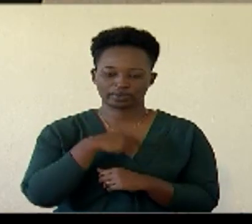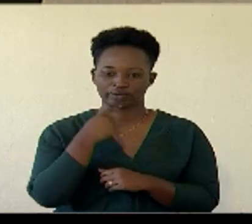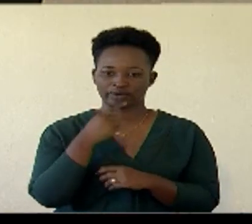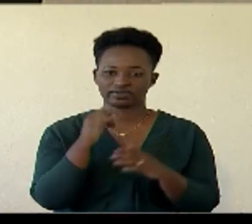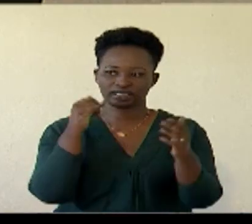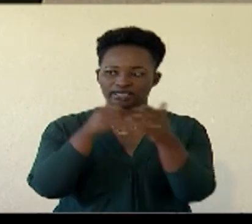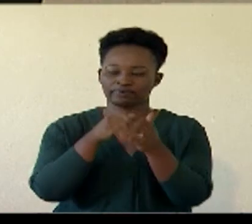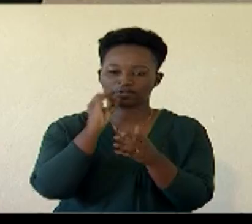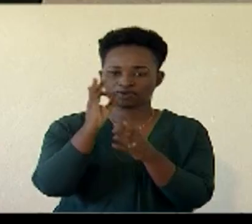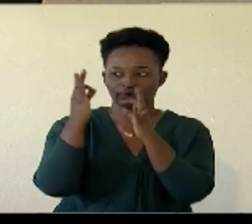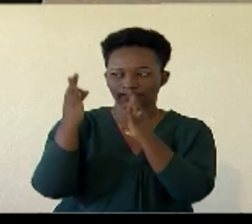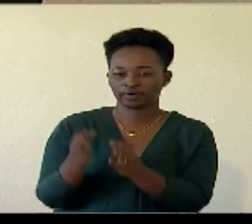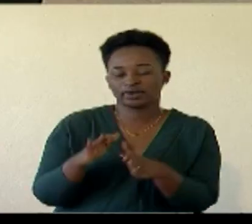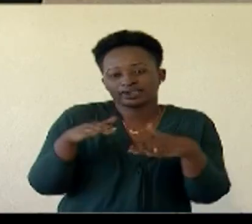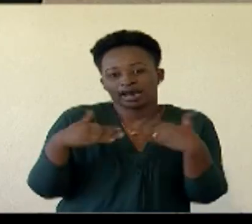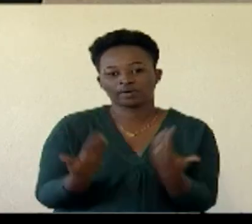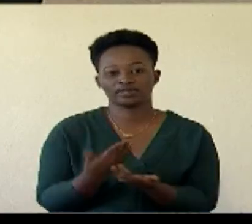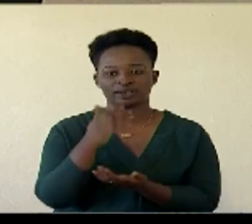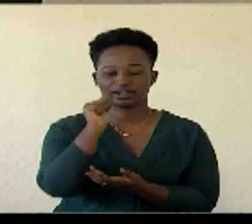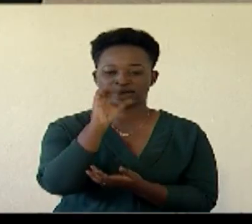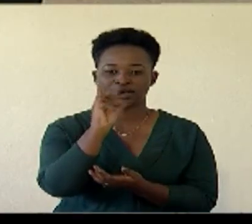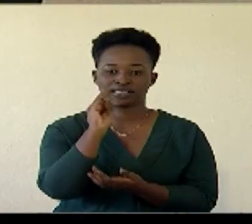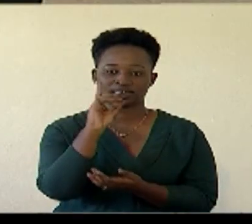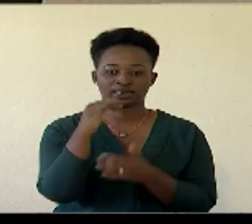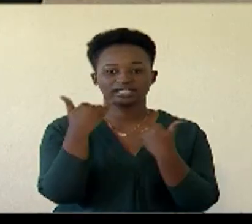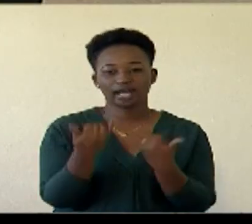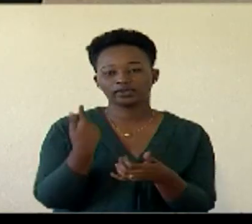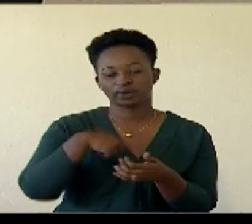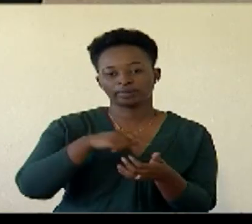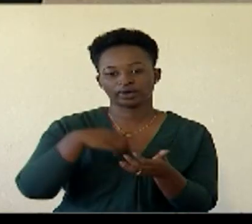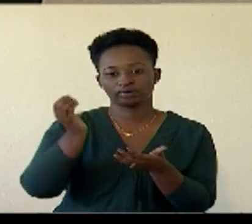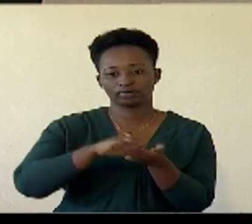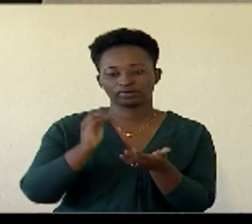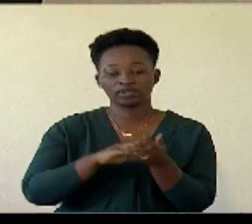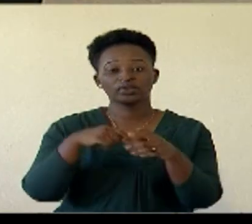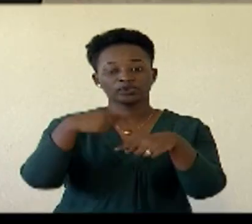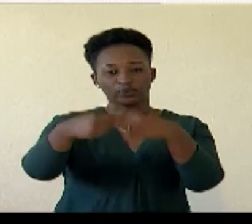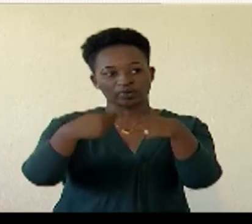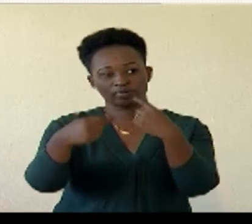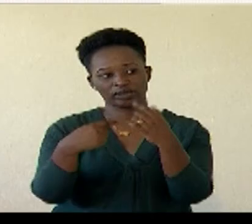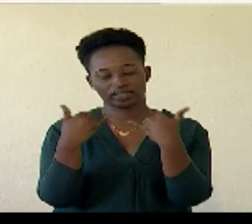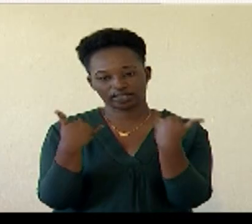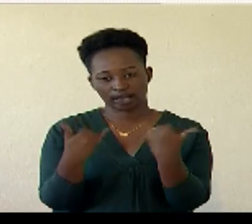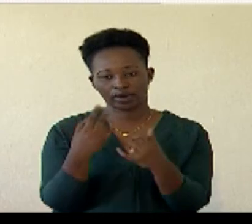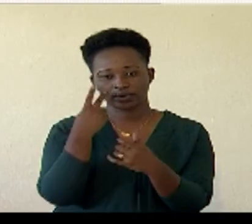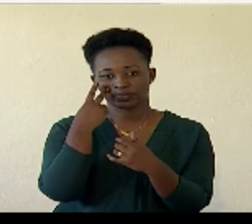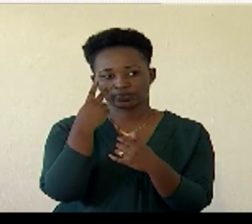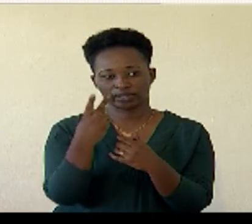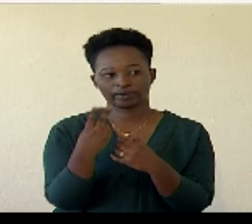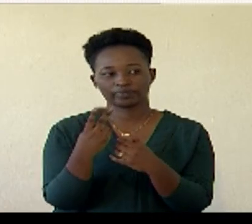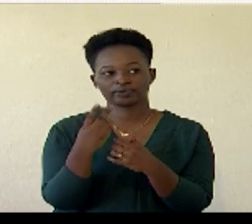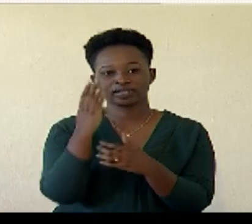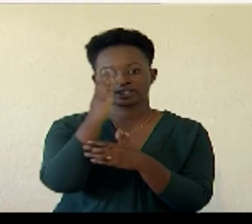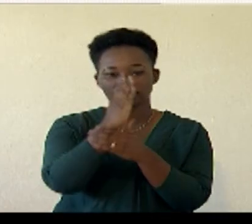the acidity. So we are not going to repeat all those. So let's go straight to state some